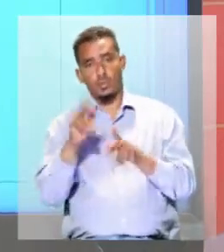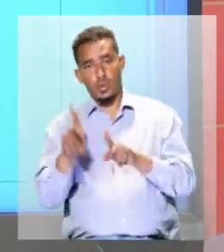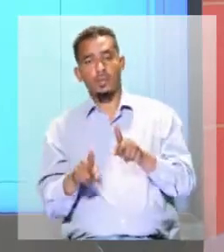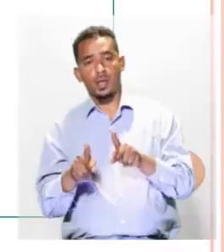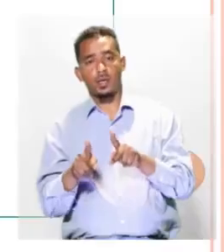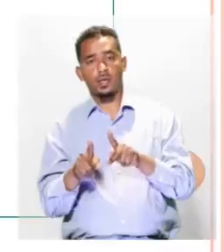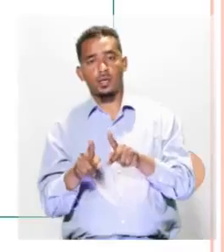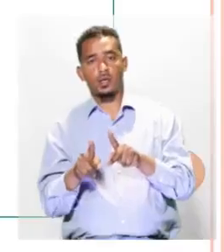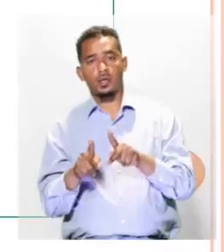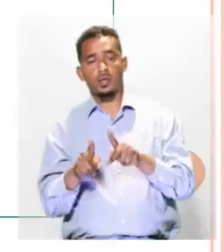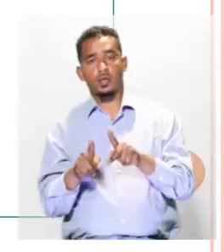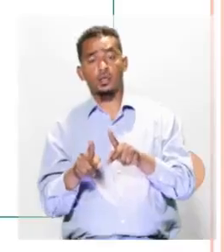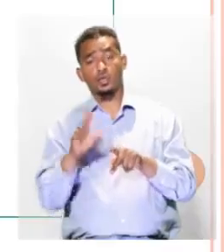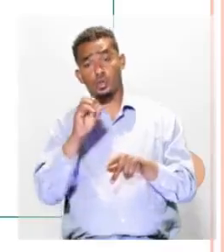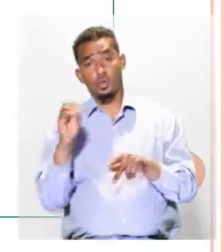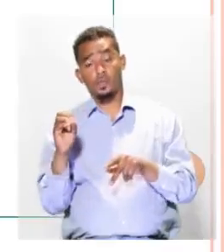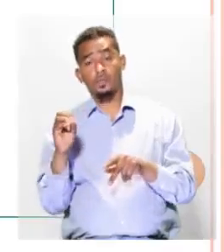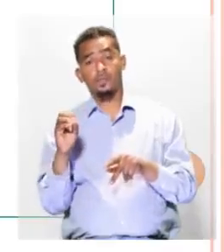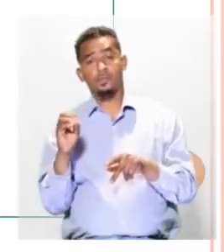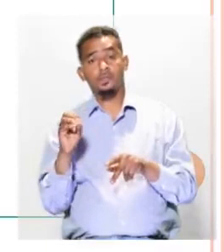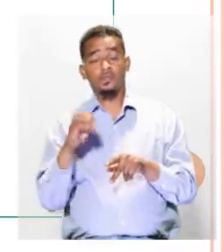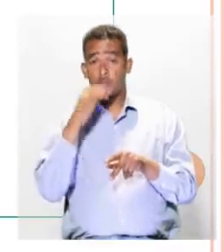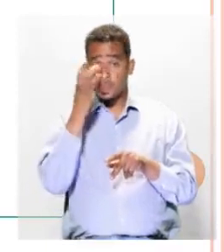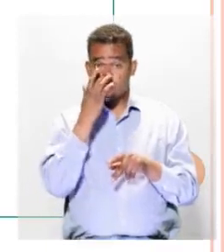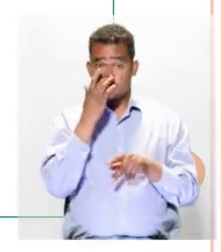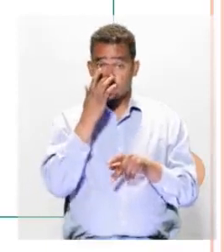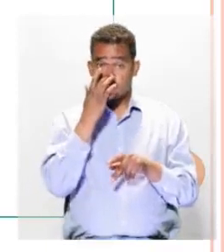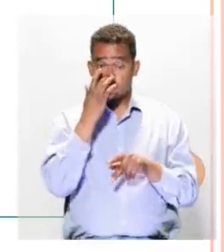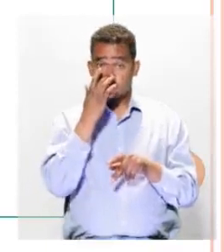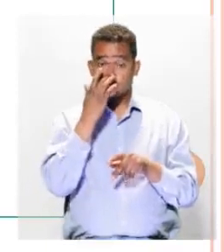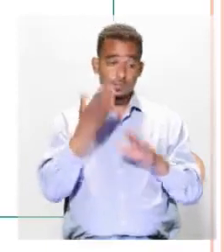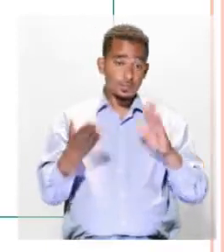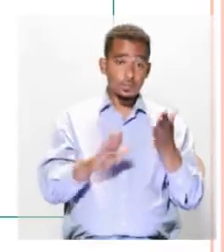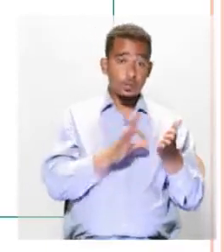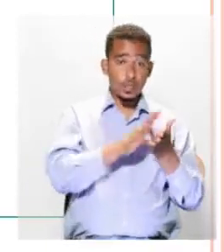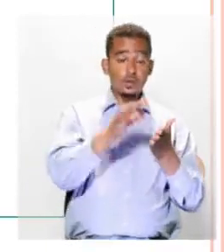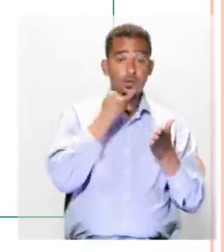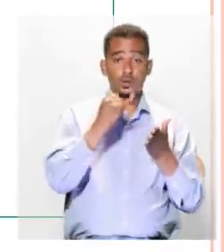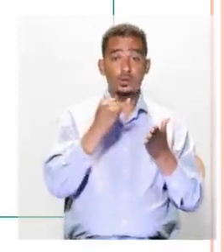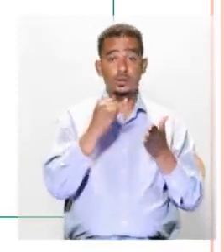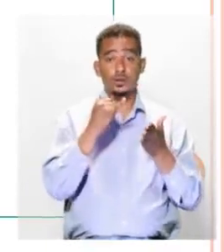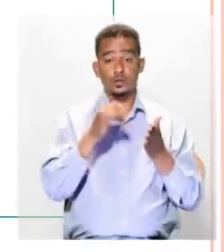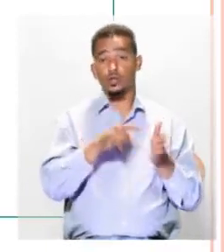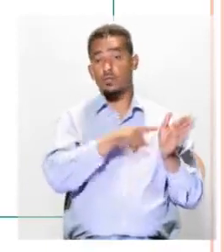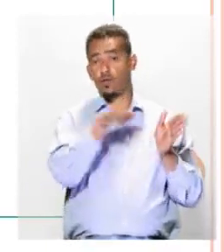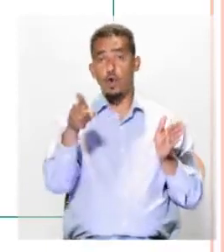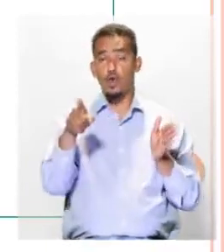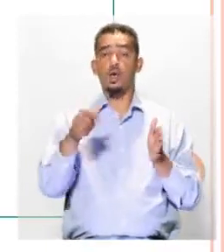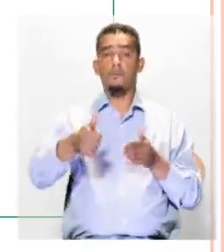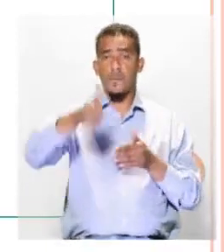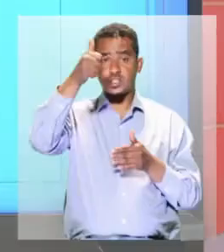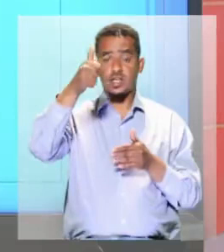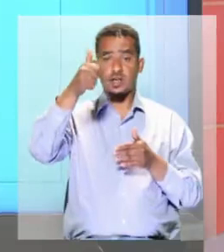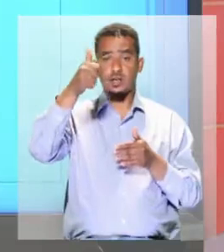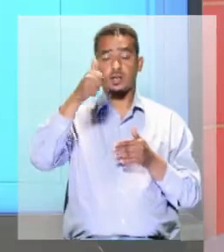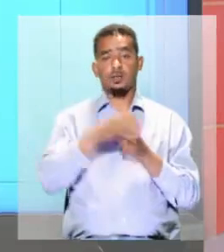people. So, Africa's death rate is attributed to the following major